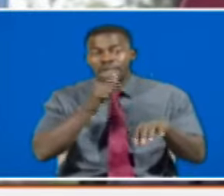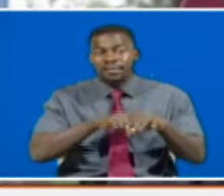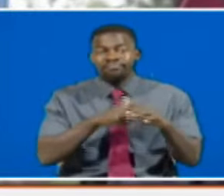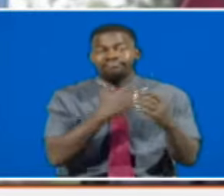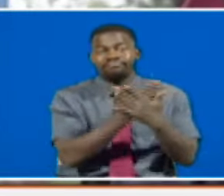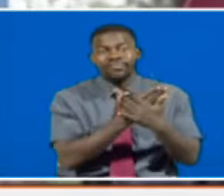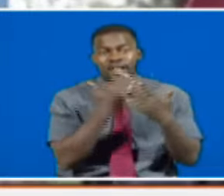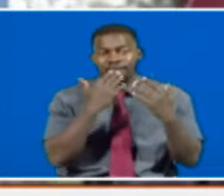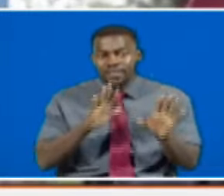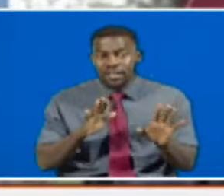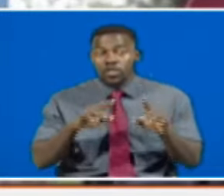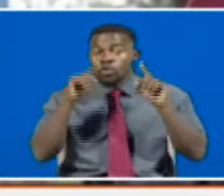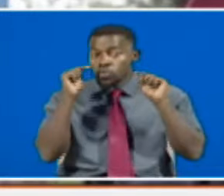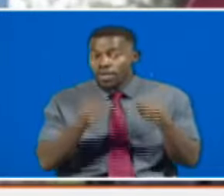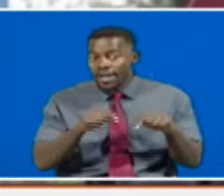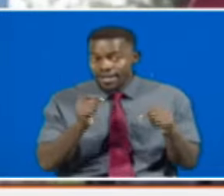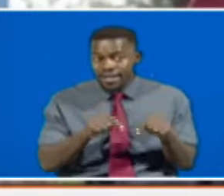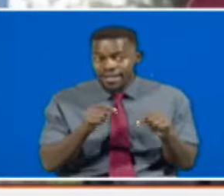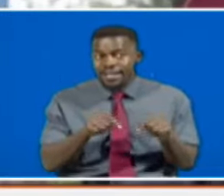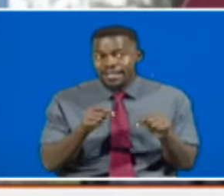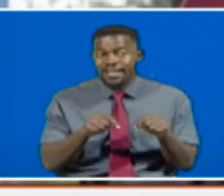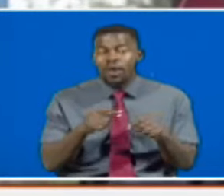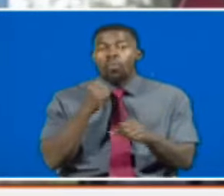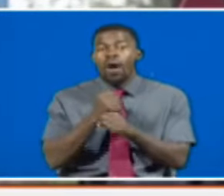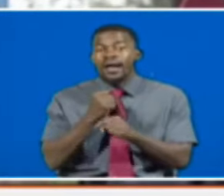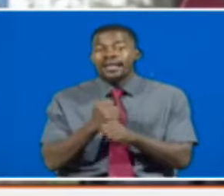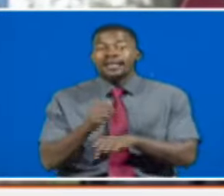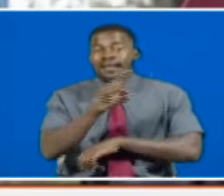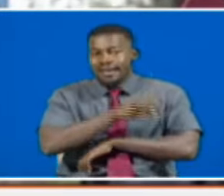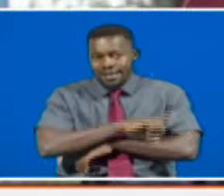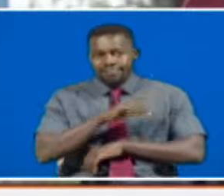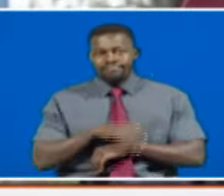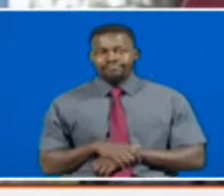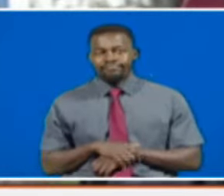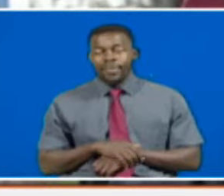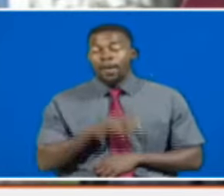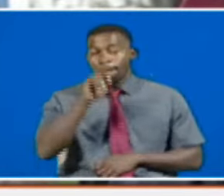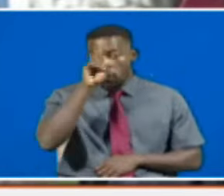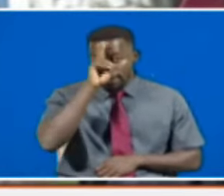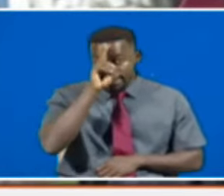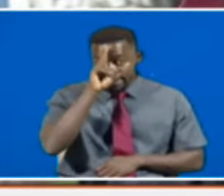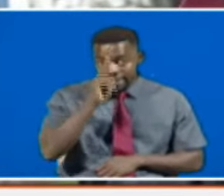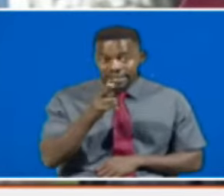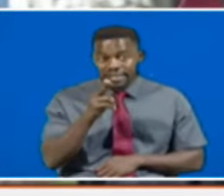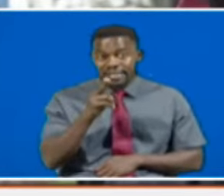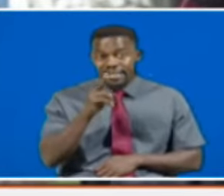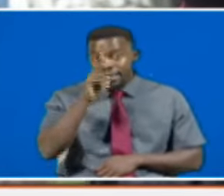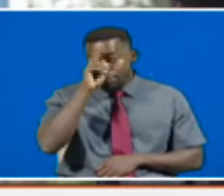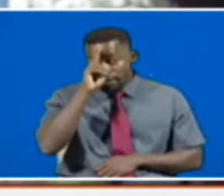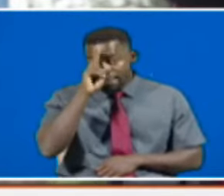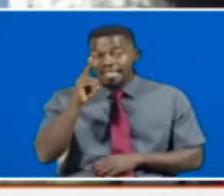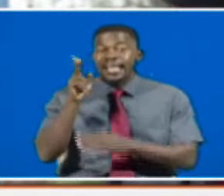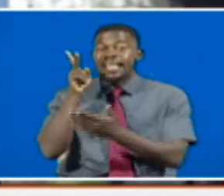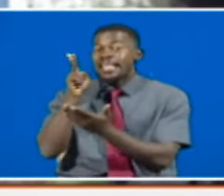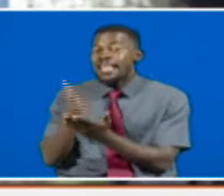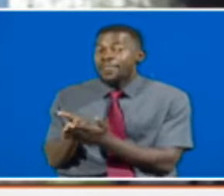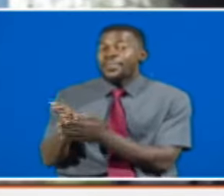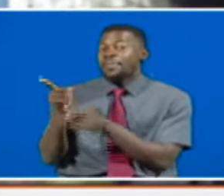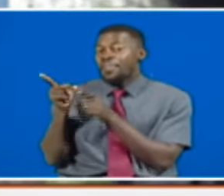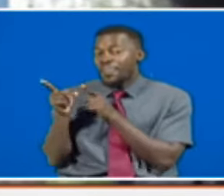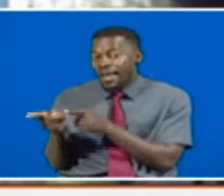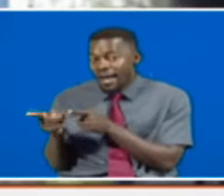arrested. Today is a working day. The police have simply detained him so that